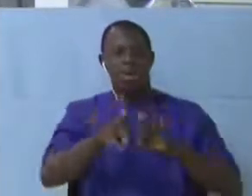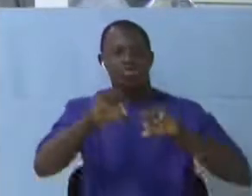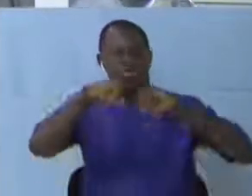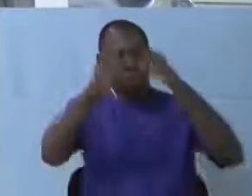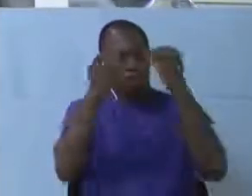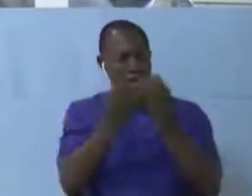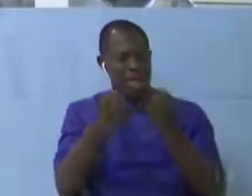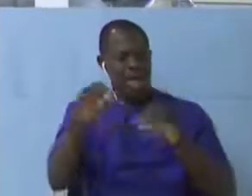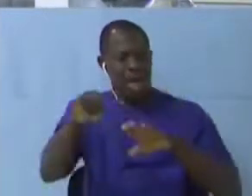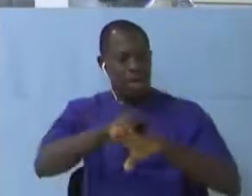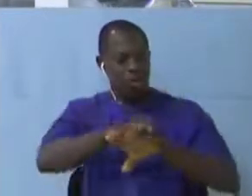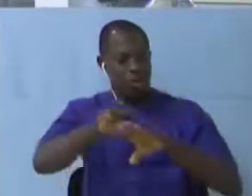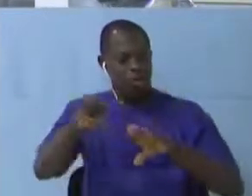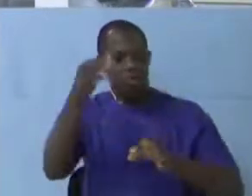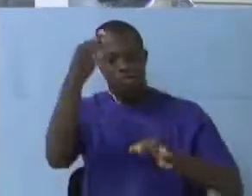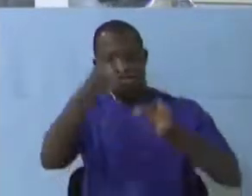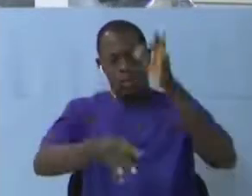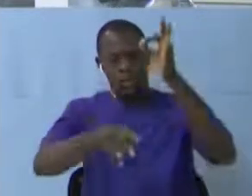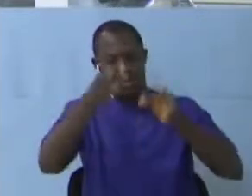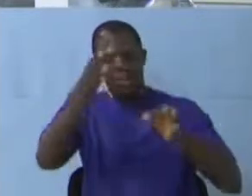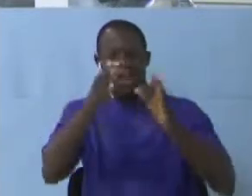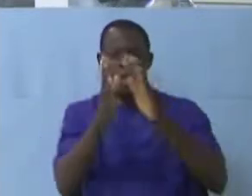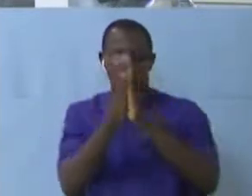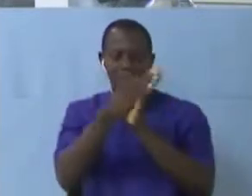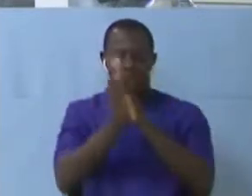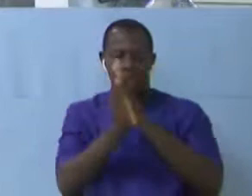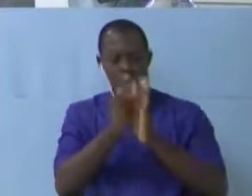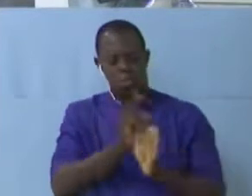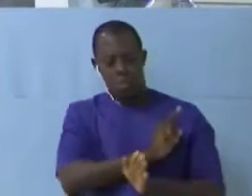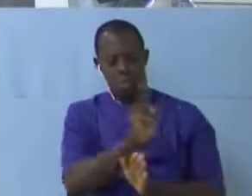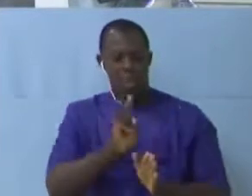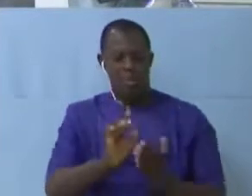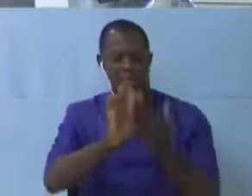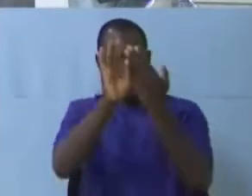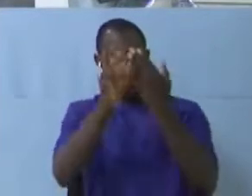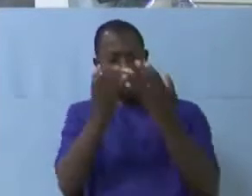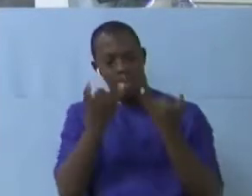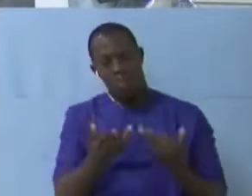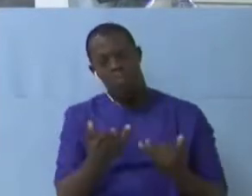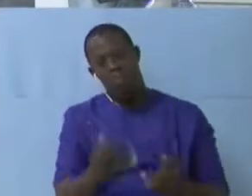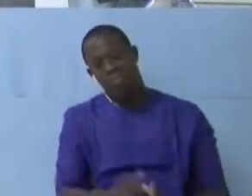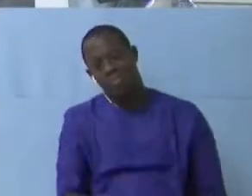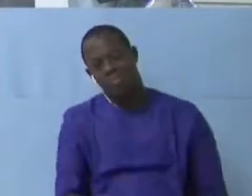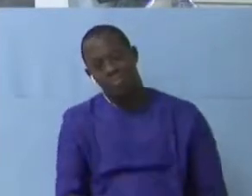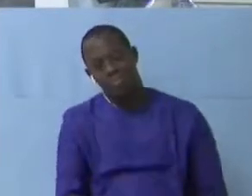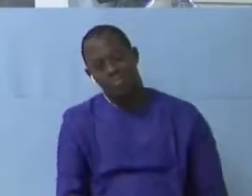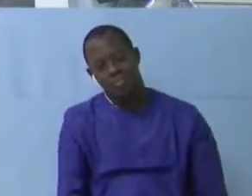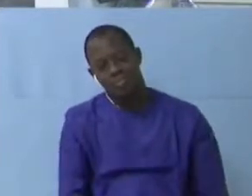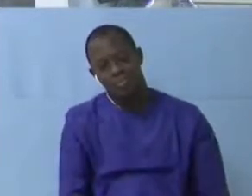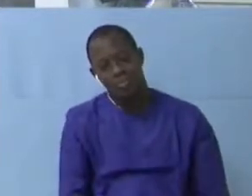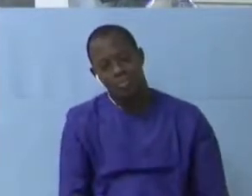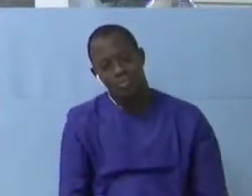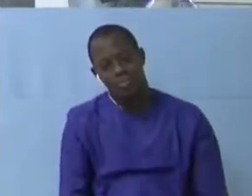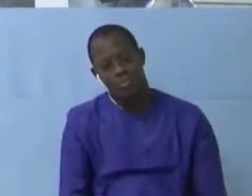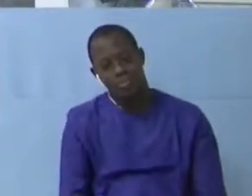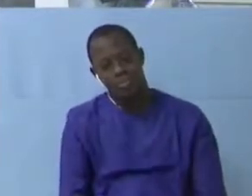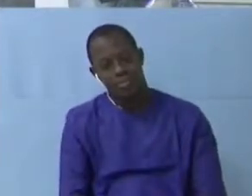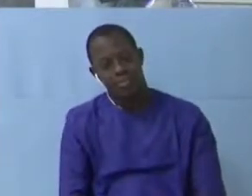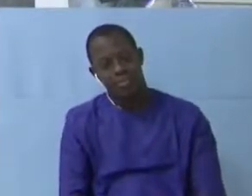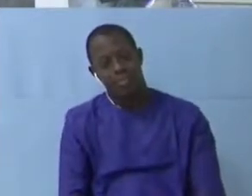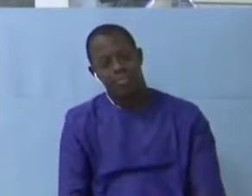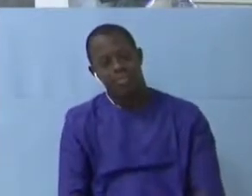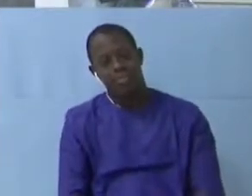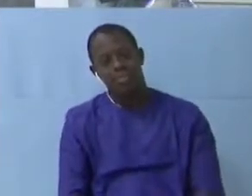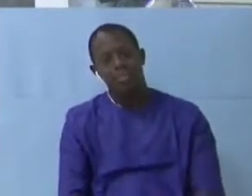economic justice challenges we're facing. ci suma bopp na loolu nekk na ay teq-teq yi nga xam ne ni ñu ngi koy jànkuwanteet. And I think